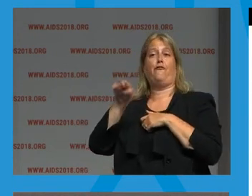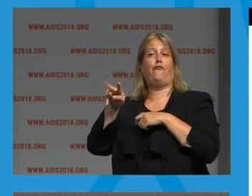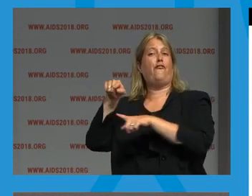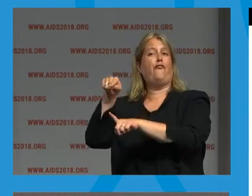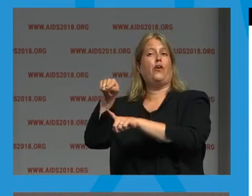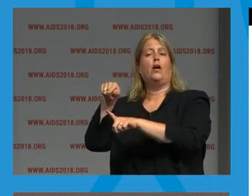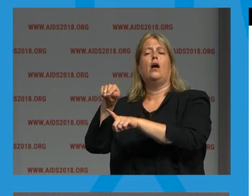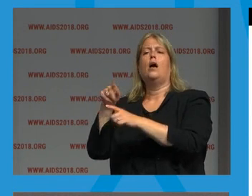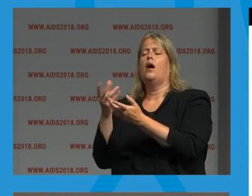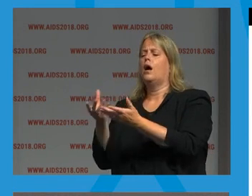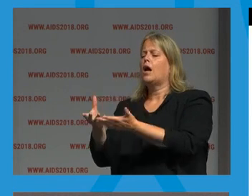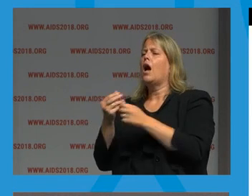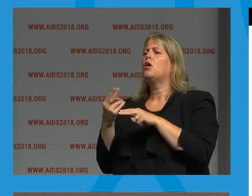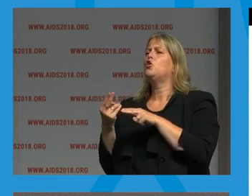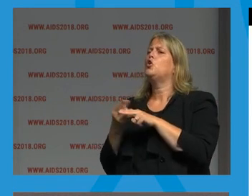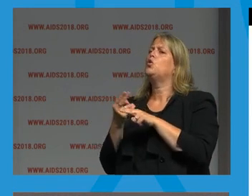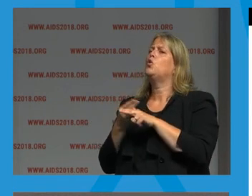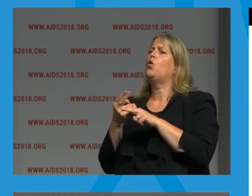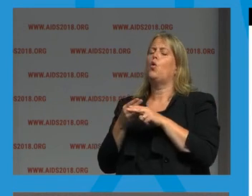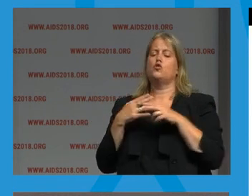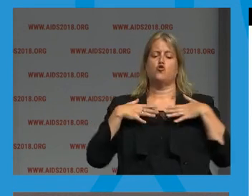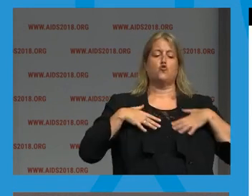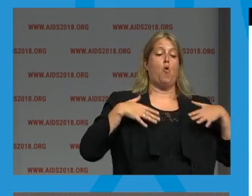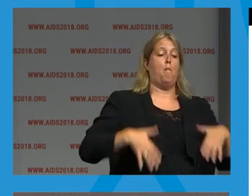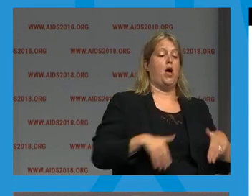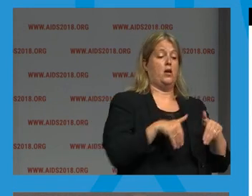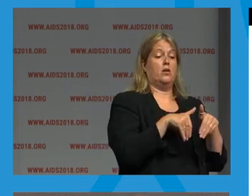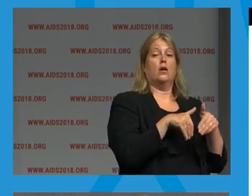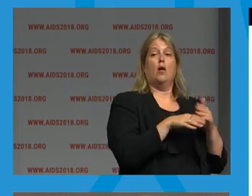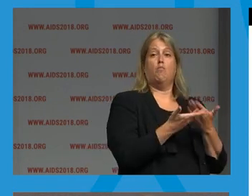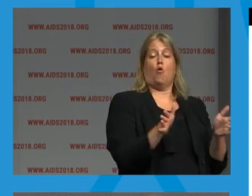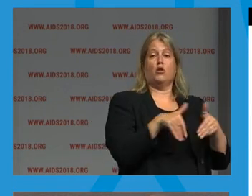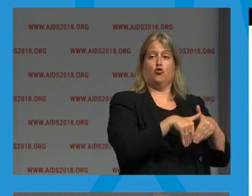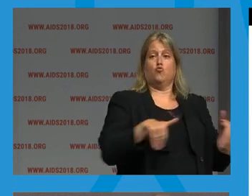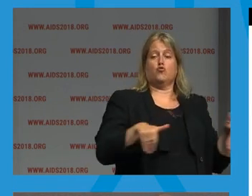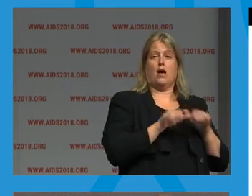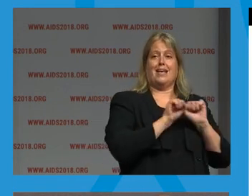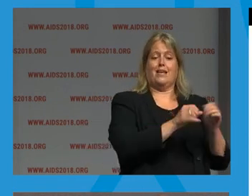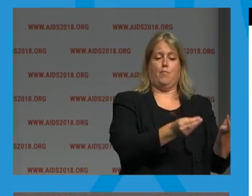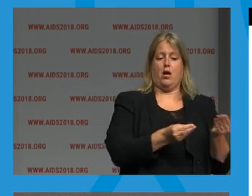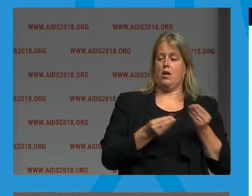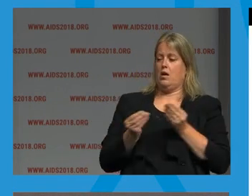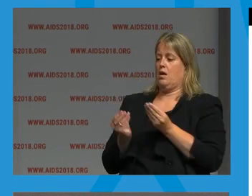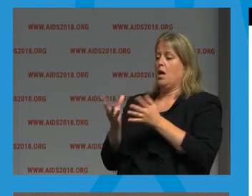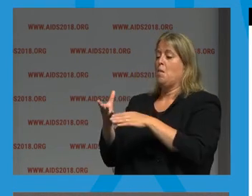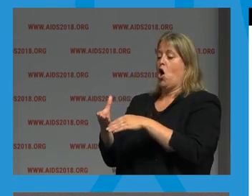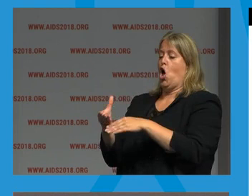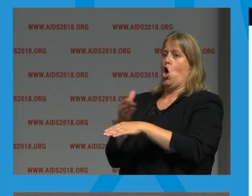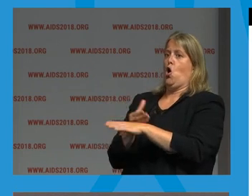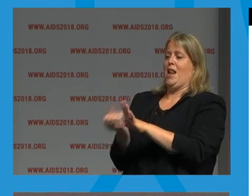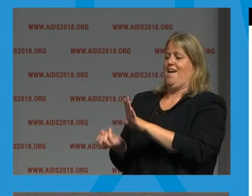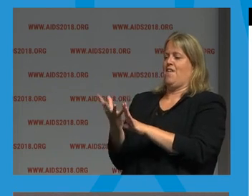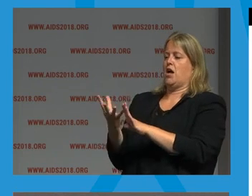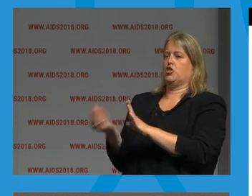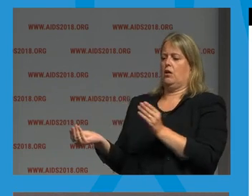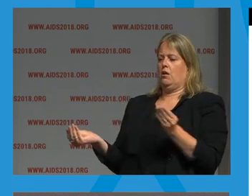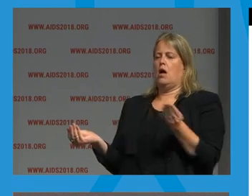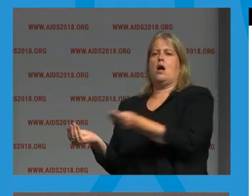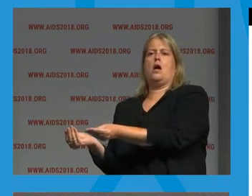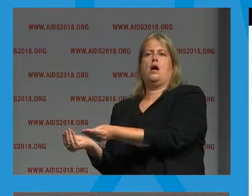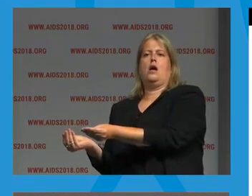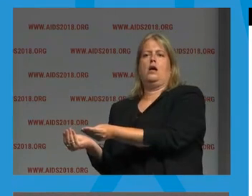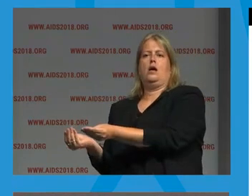they could use a human broadly neutralizing antibodies and treated them early in infection with just